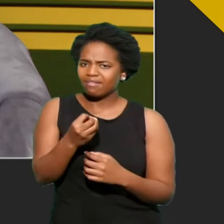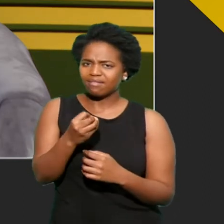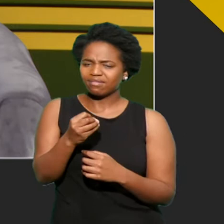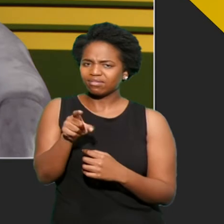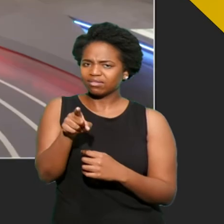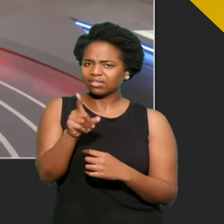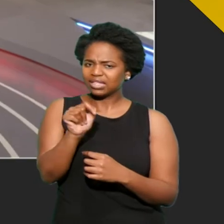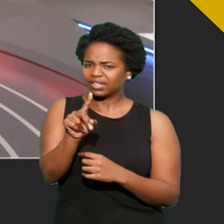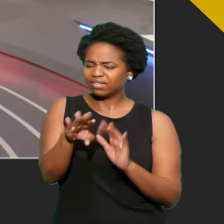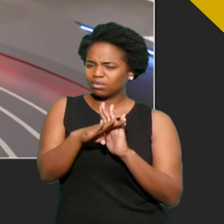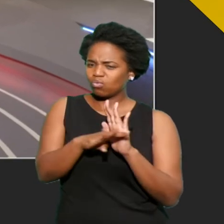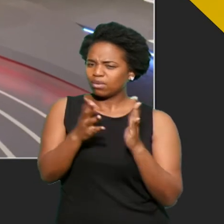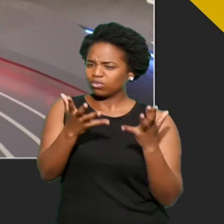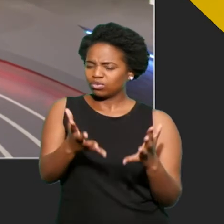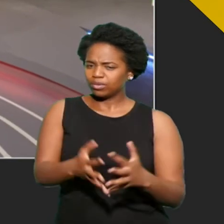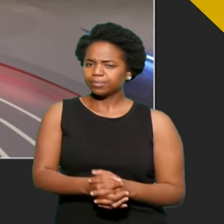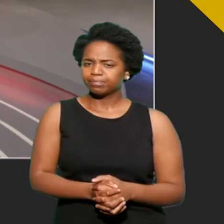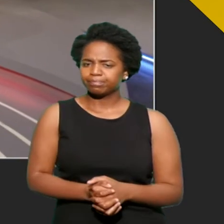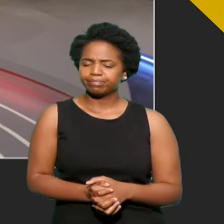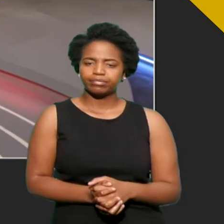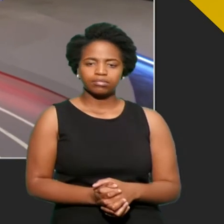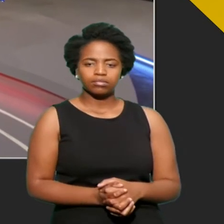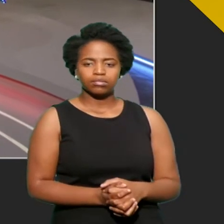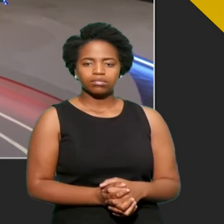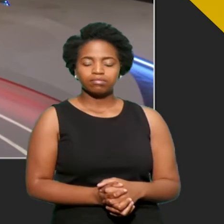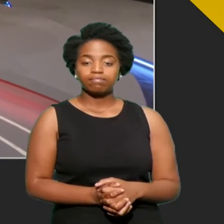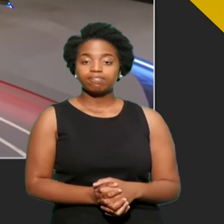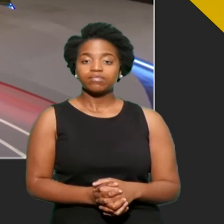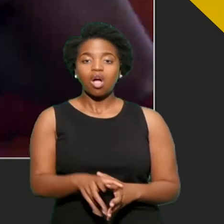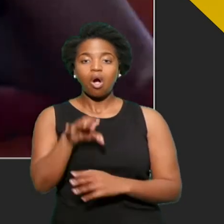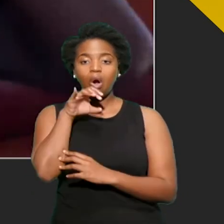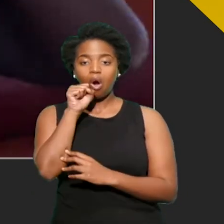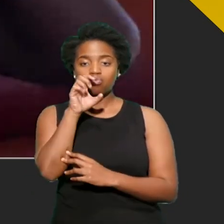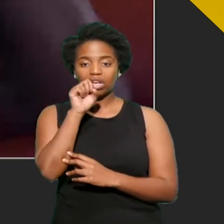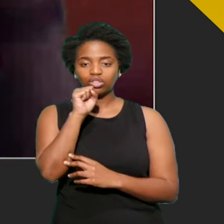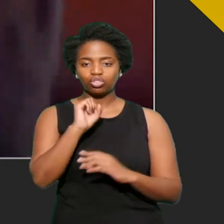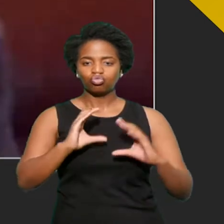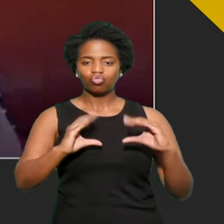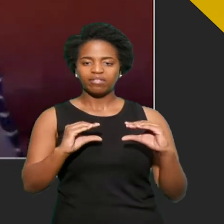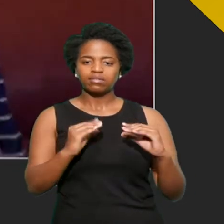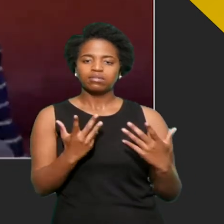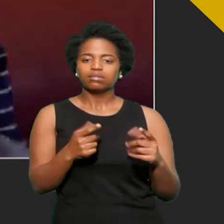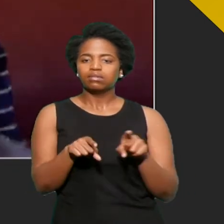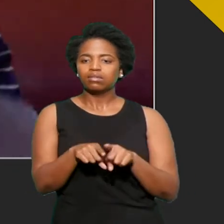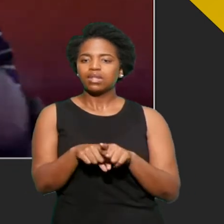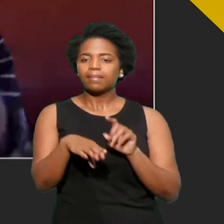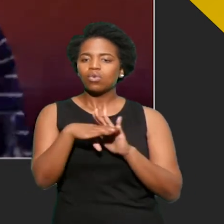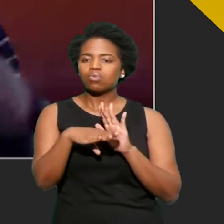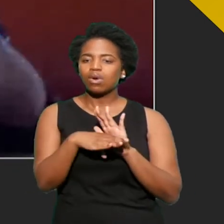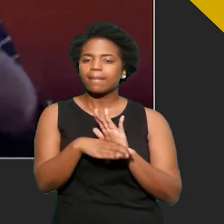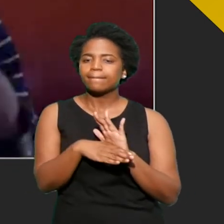Africa? You know, Orange Couch is quite an effective program in the sense